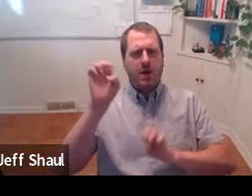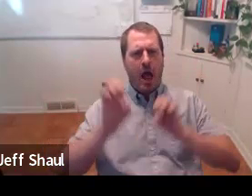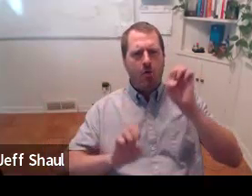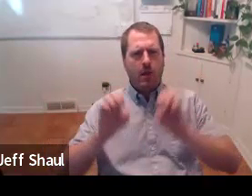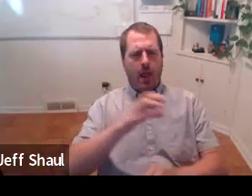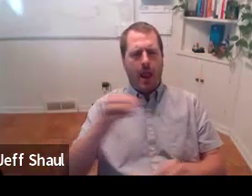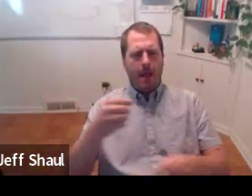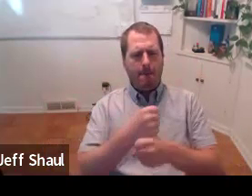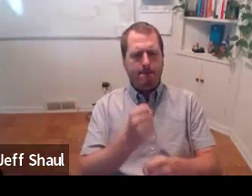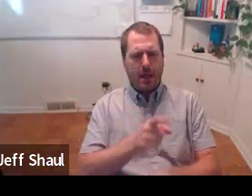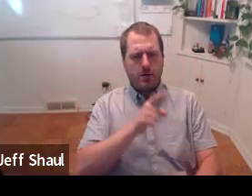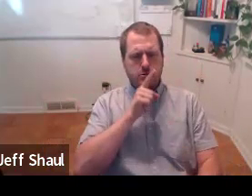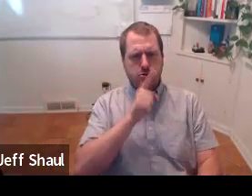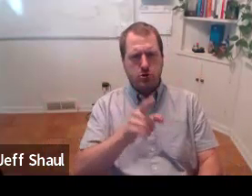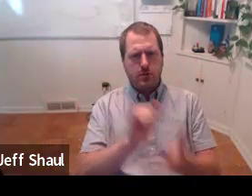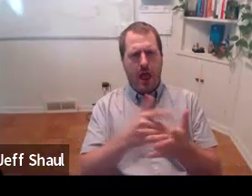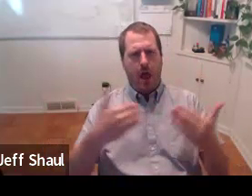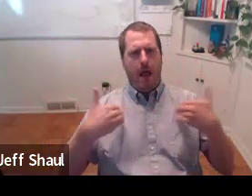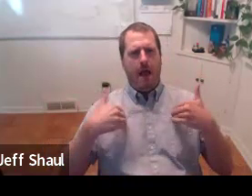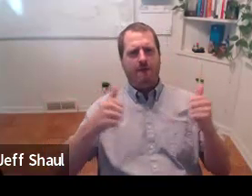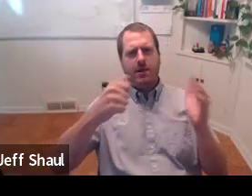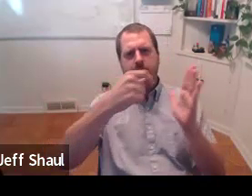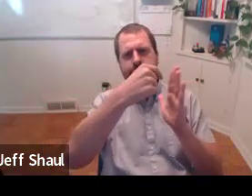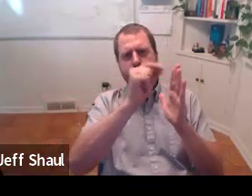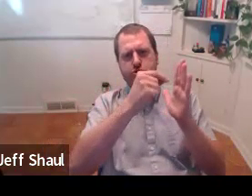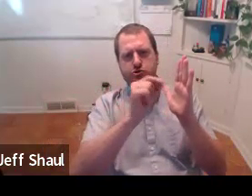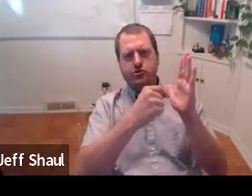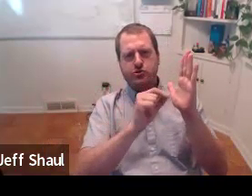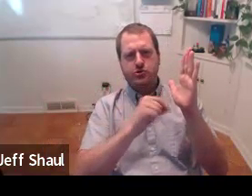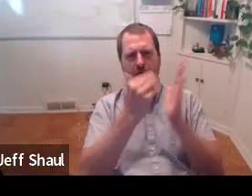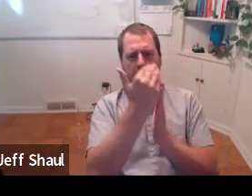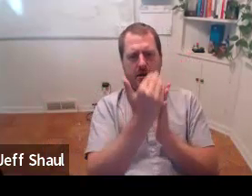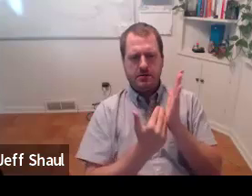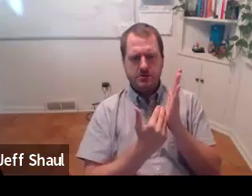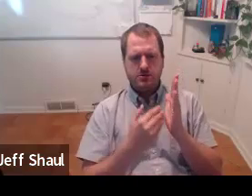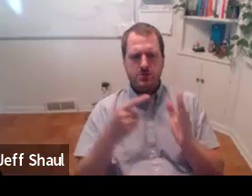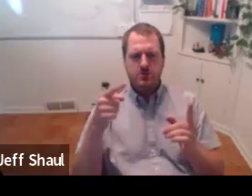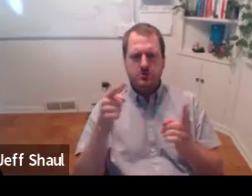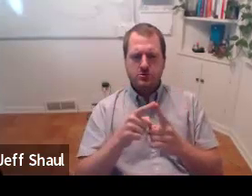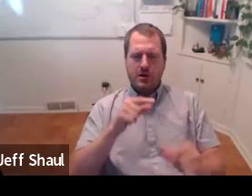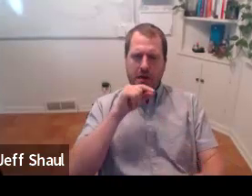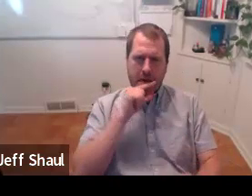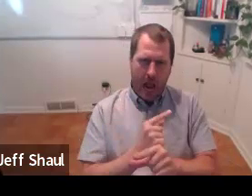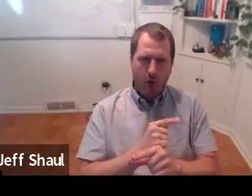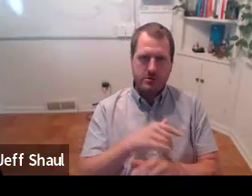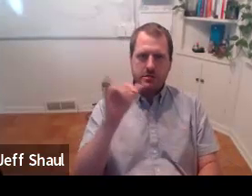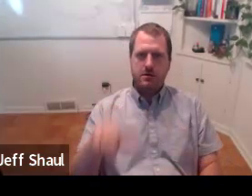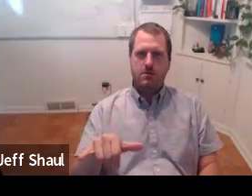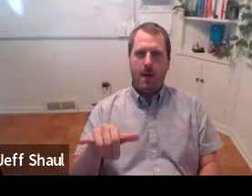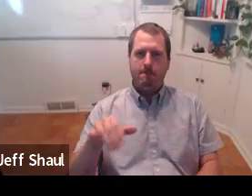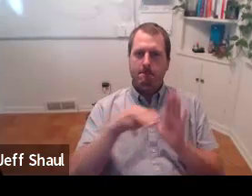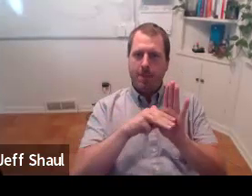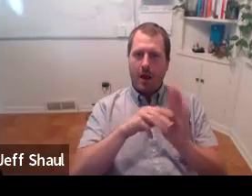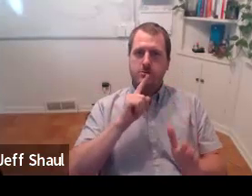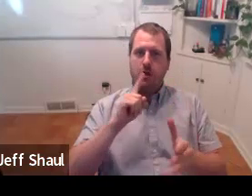how do we evaluate and make sure that we have the checklist and